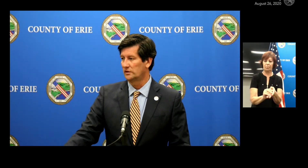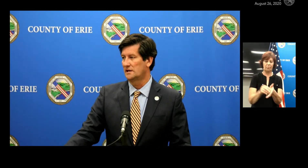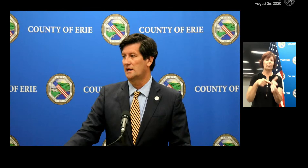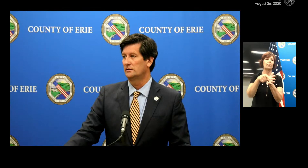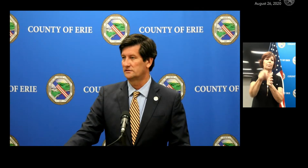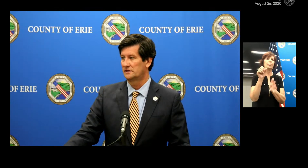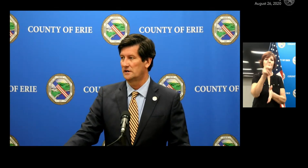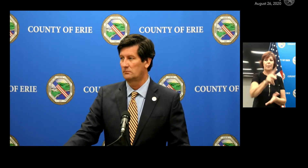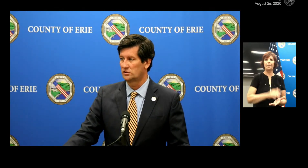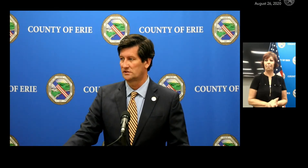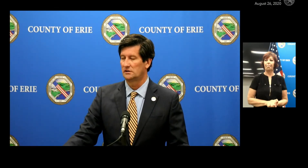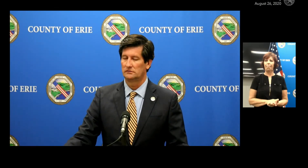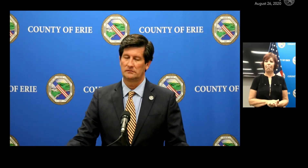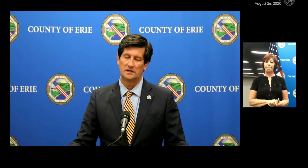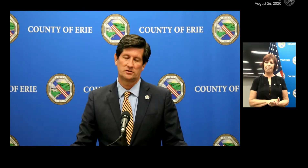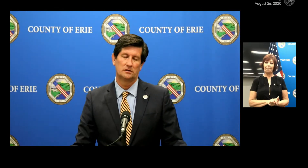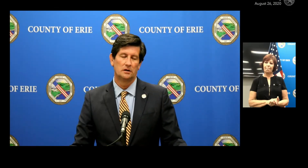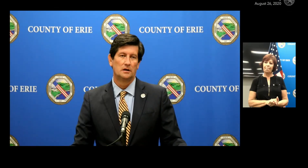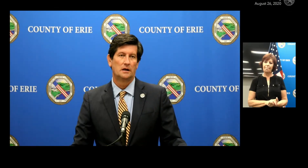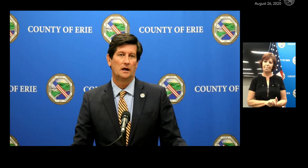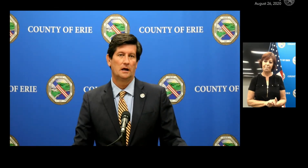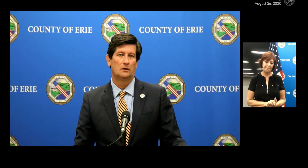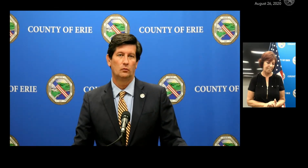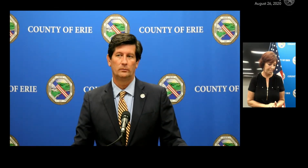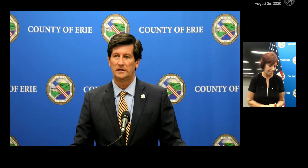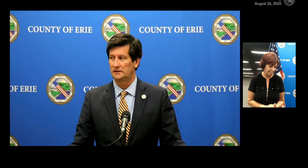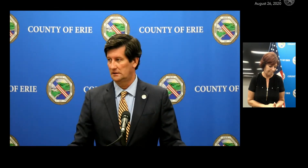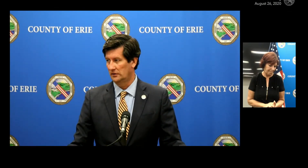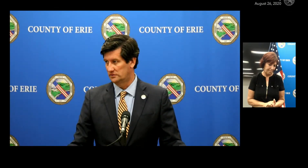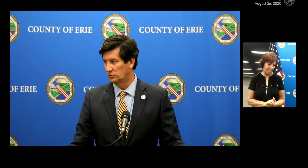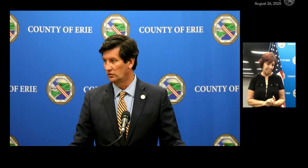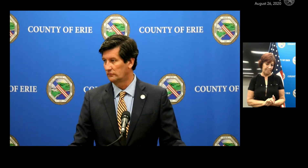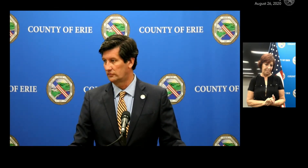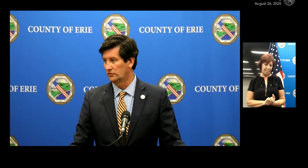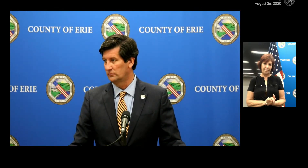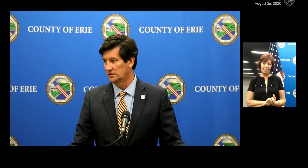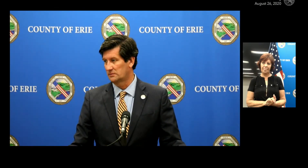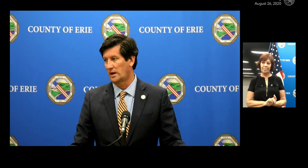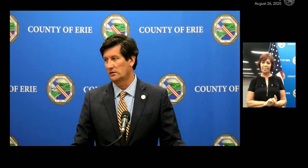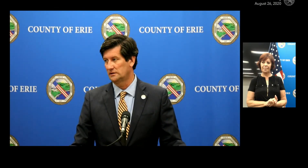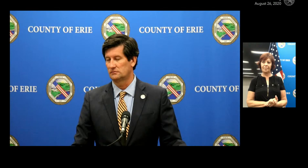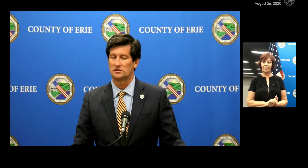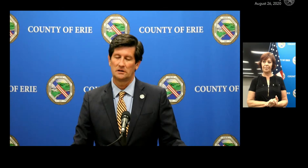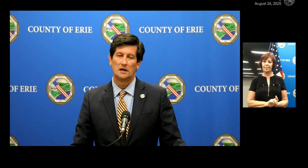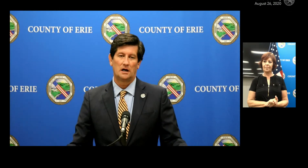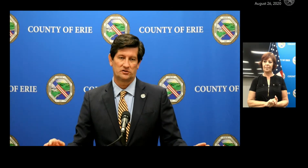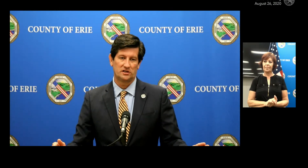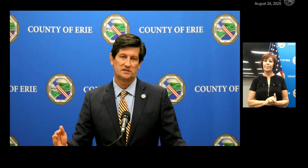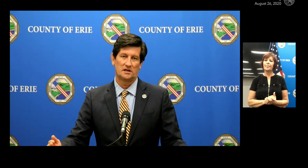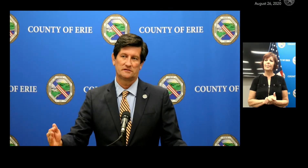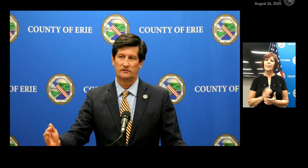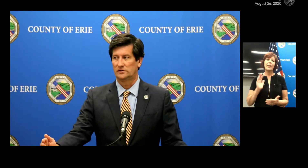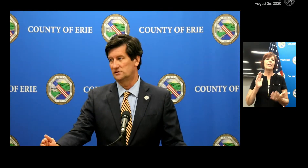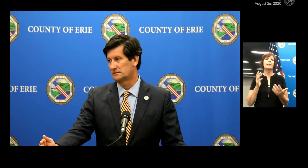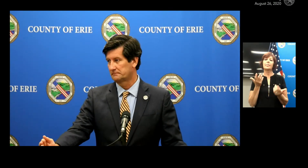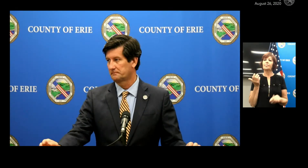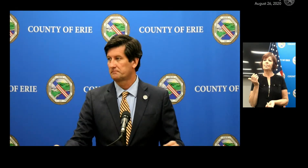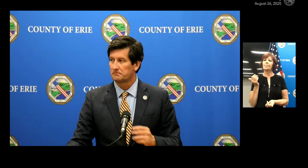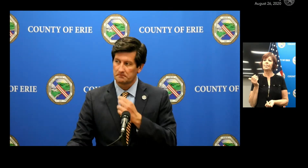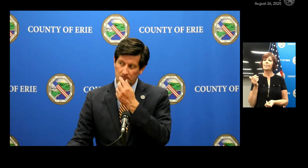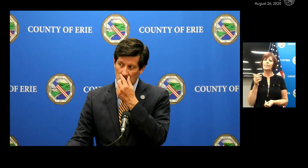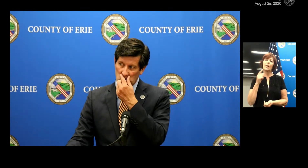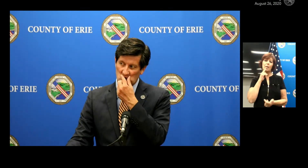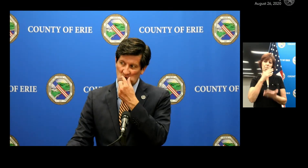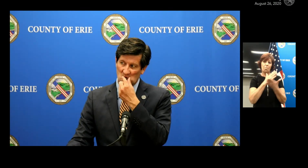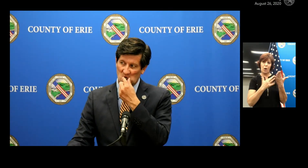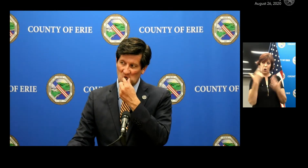$1 million that are not personnel in nature would be eligible for municipalities, which are cities, towns, and villages. And is